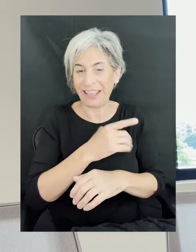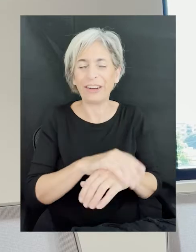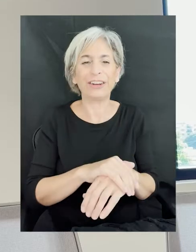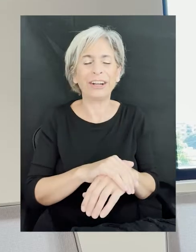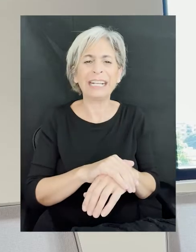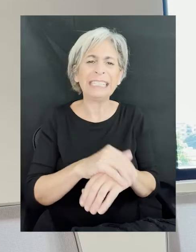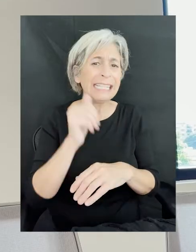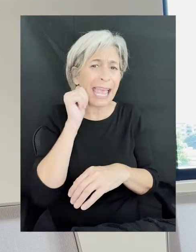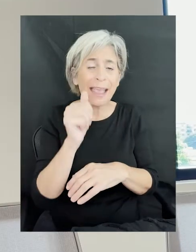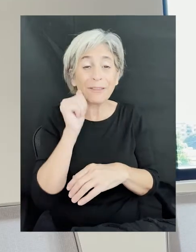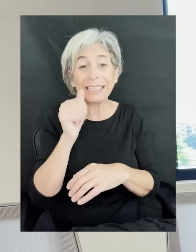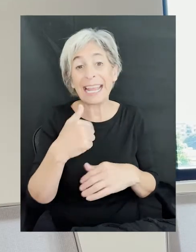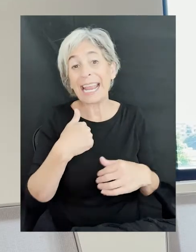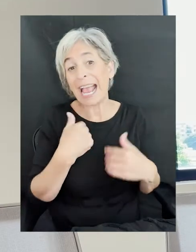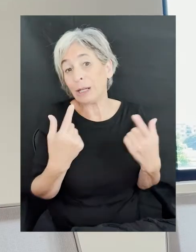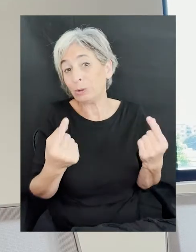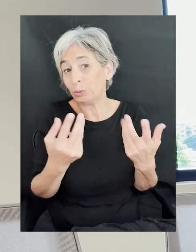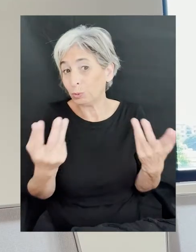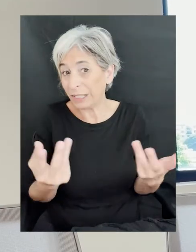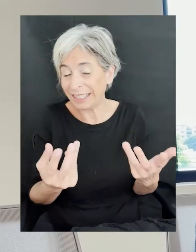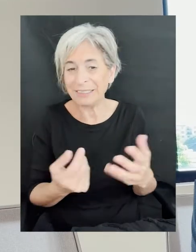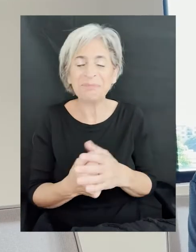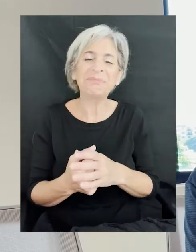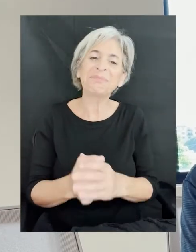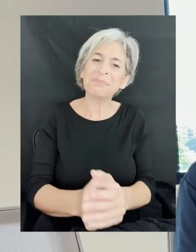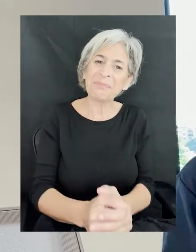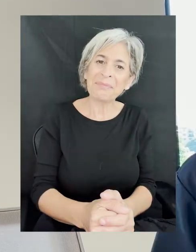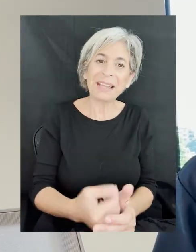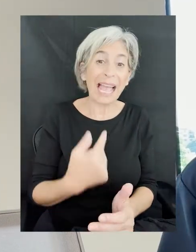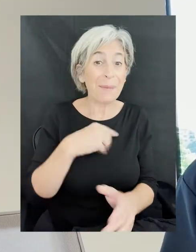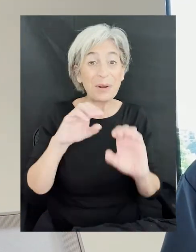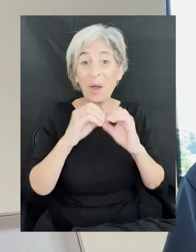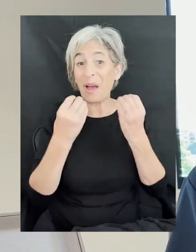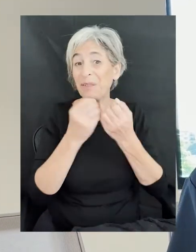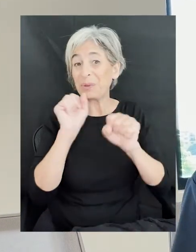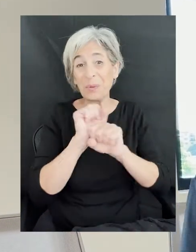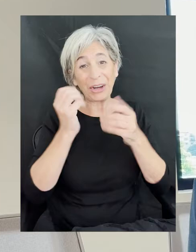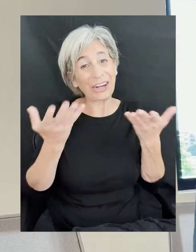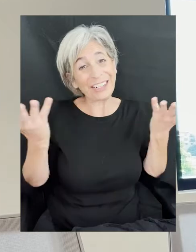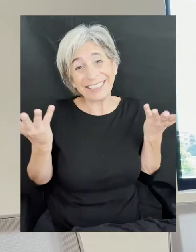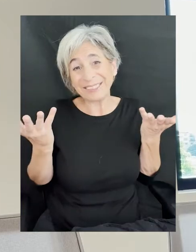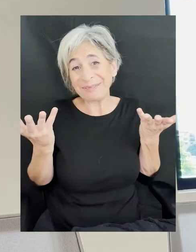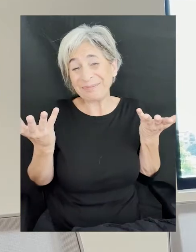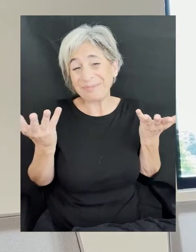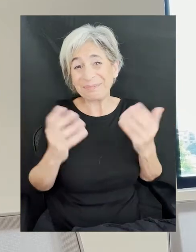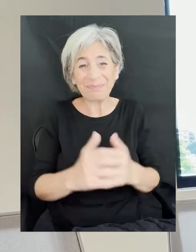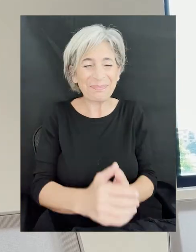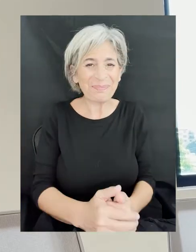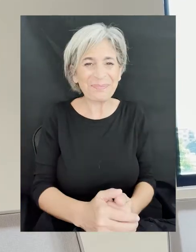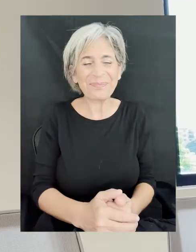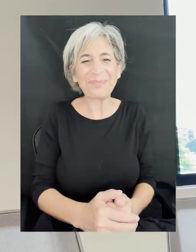on a daily basis, in a way, I'm an office worker. And